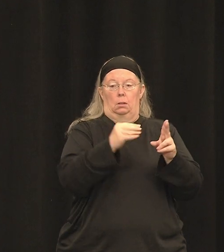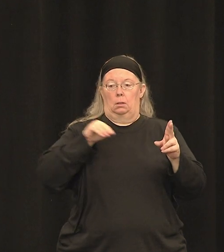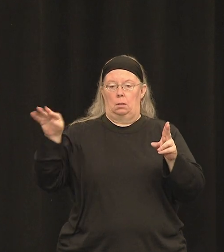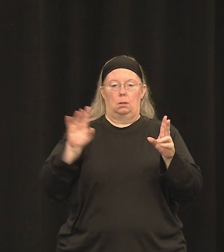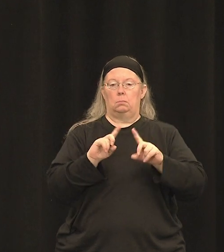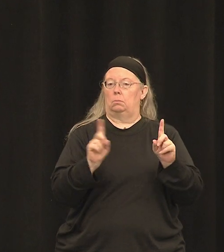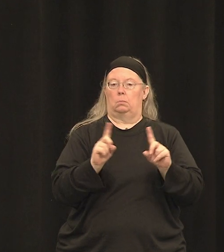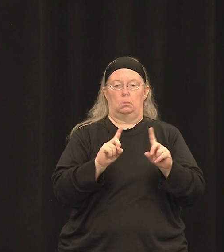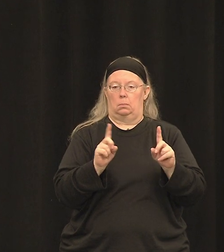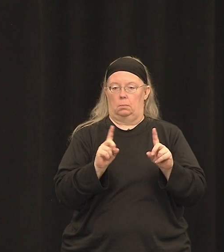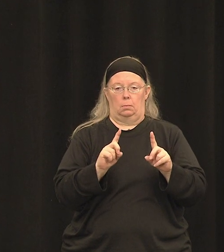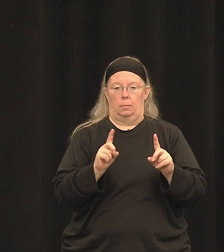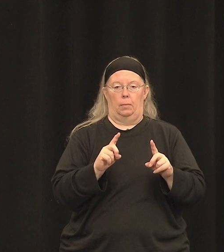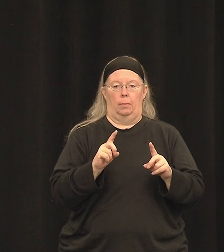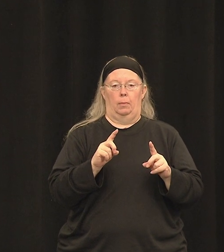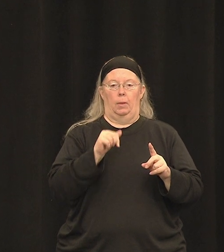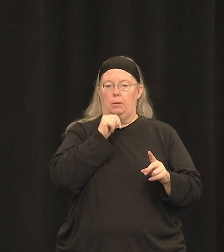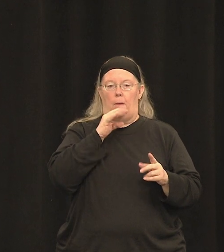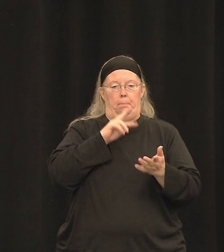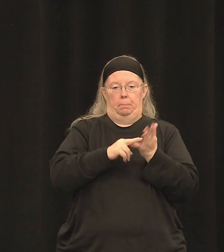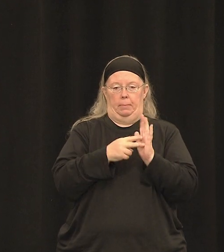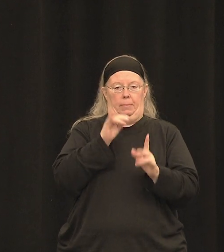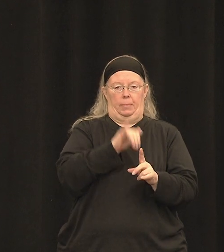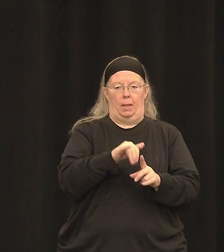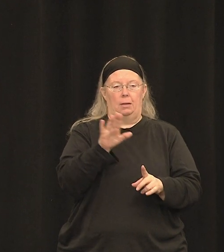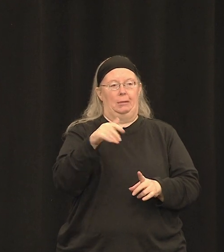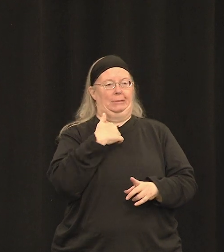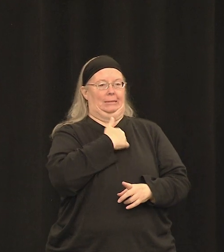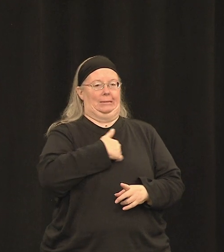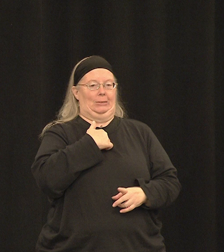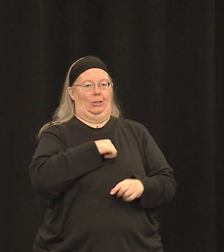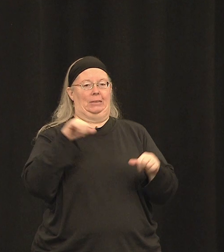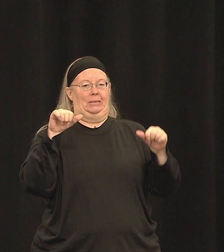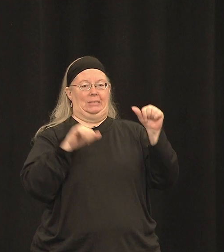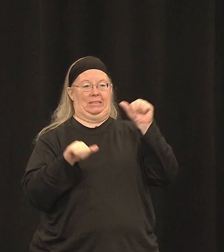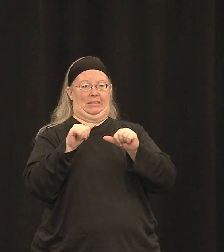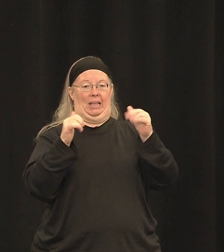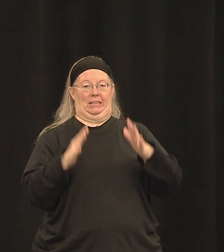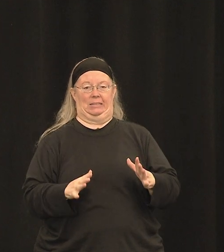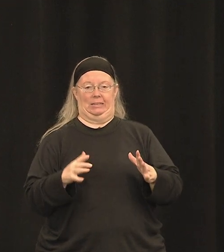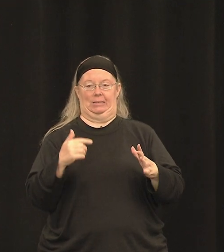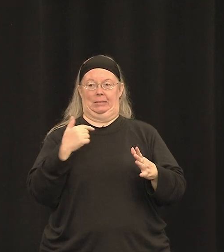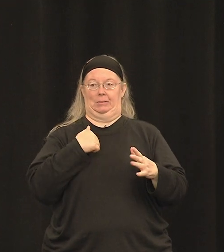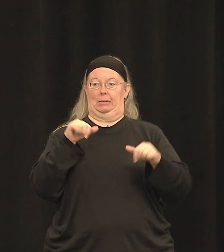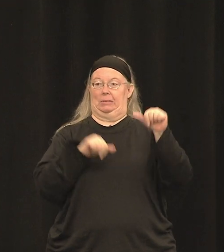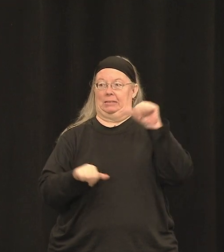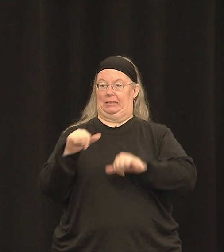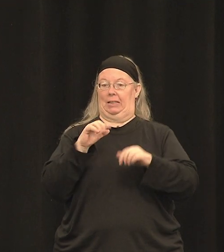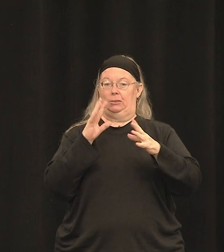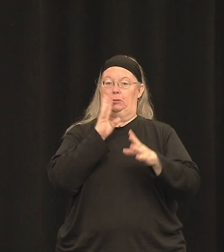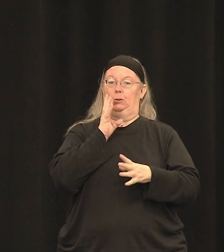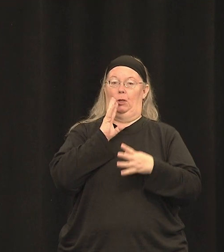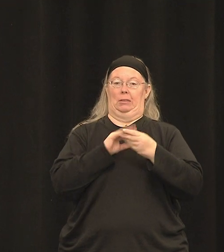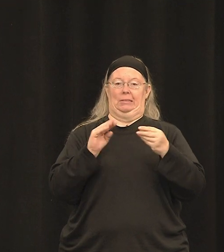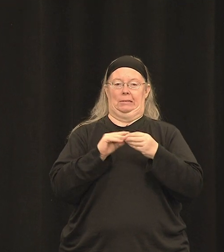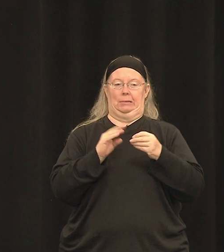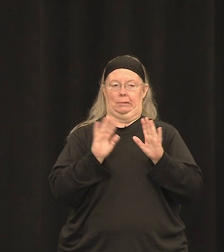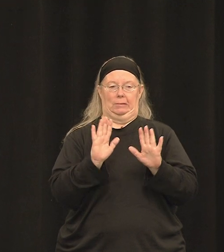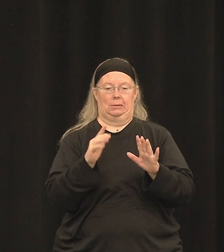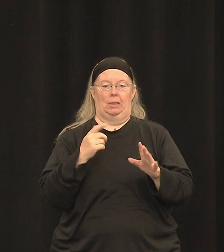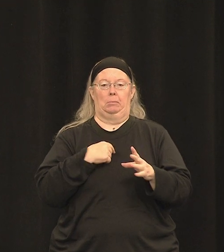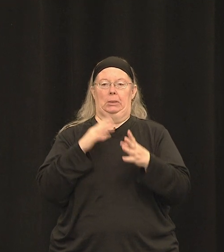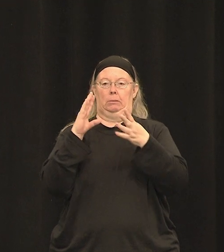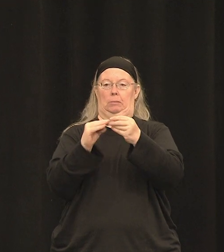the scientists in the room, but as a layperson, this is how I see it. In the most simplistic way,